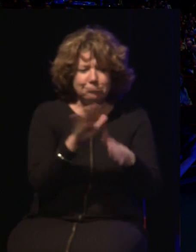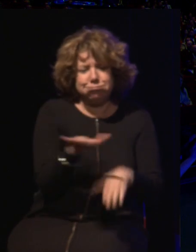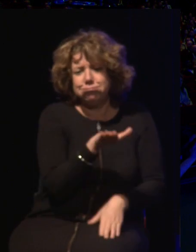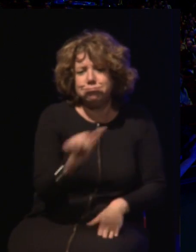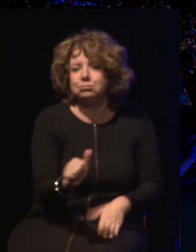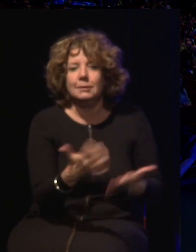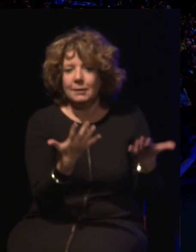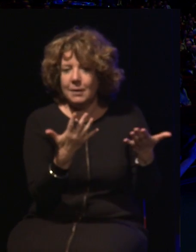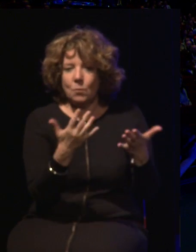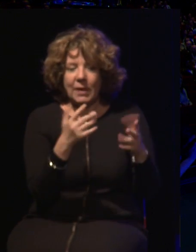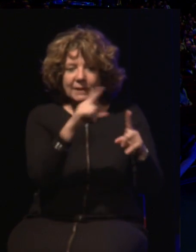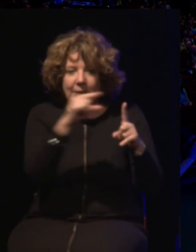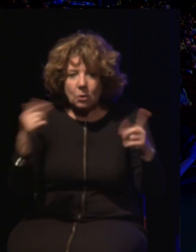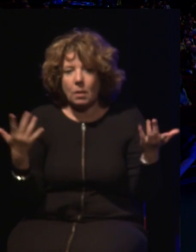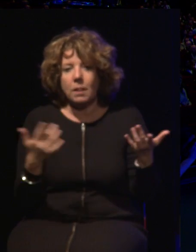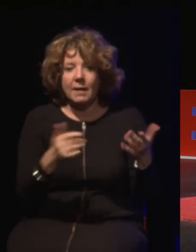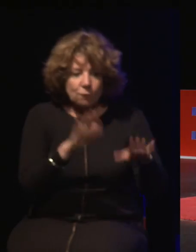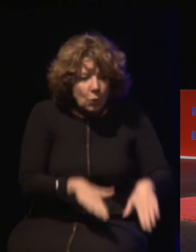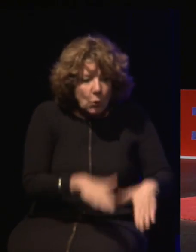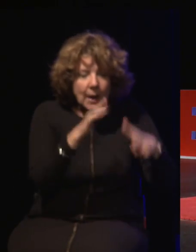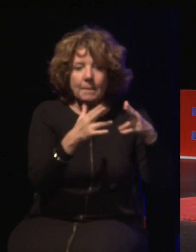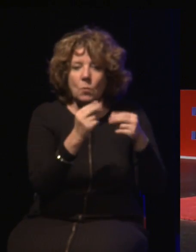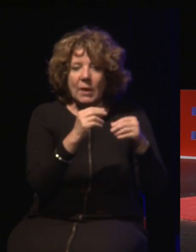high expectations for being engaged.